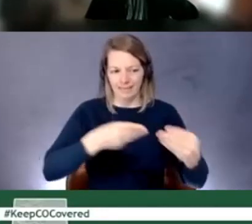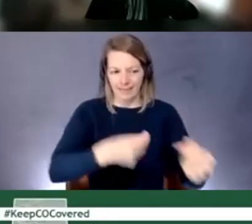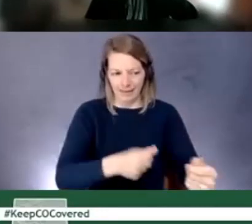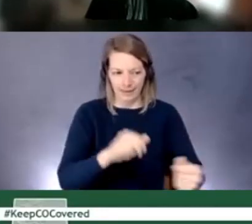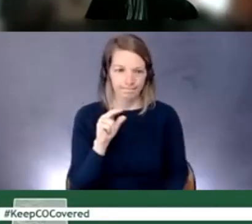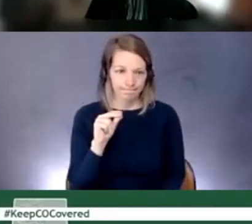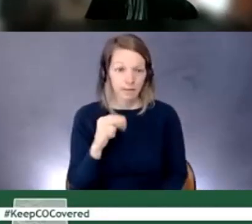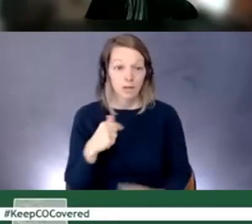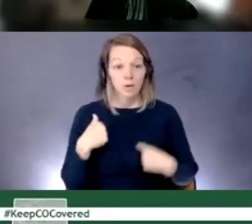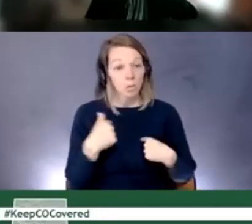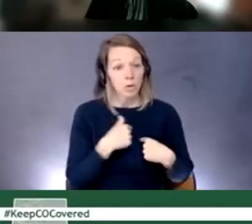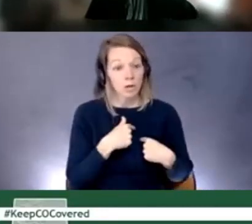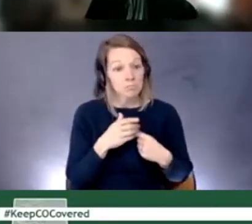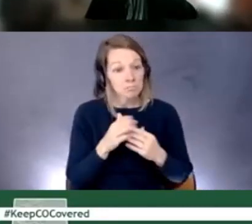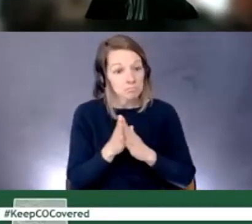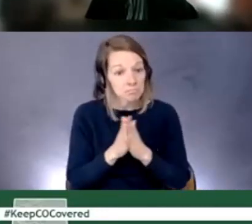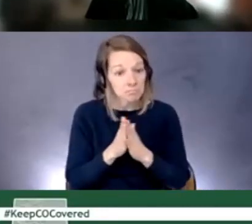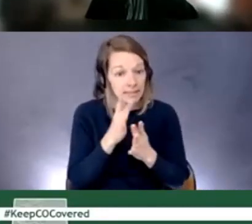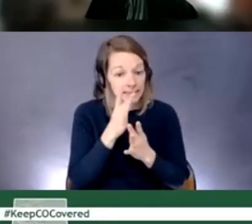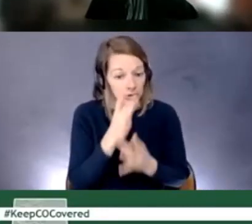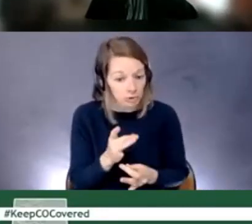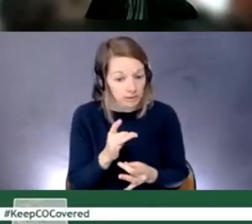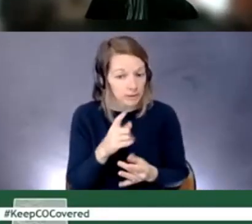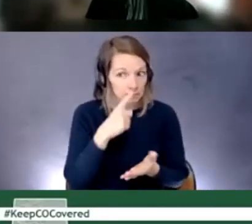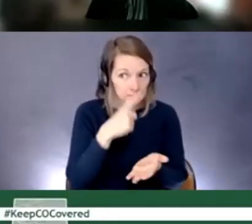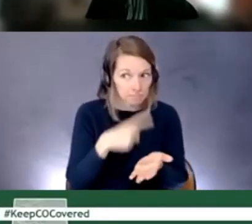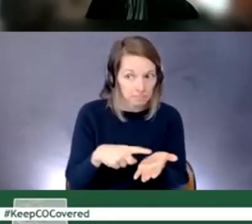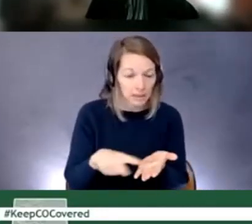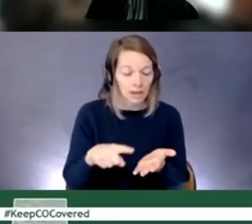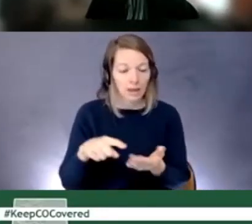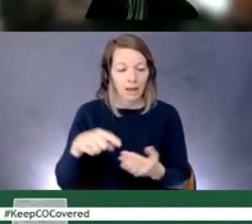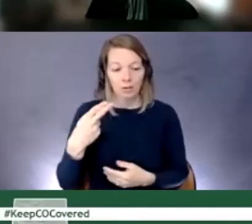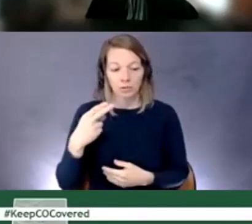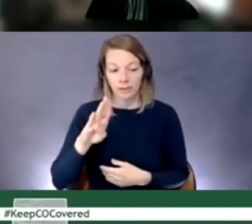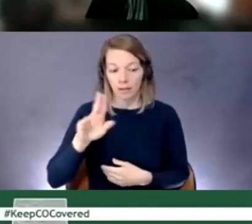particularly interested in as we're working on House Bill